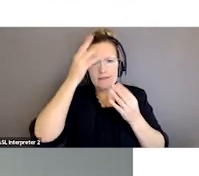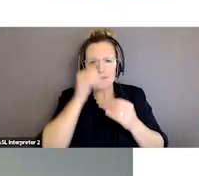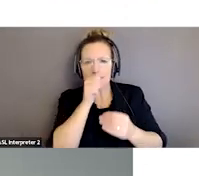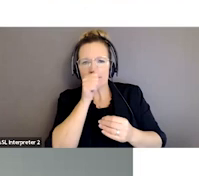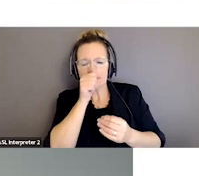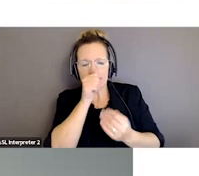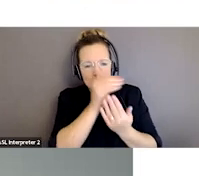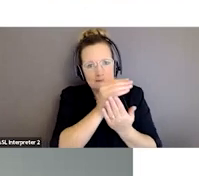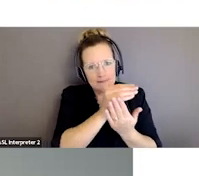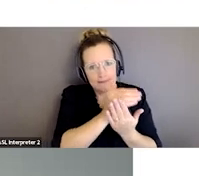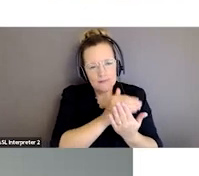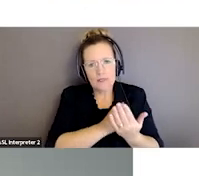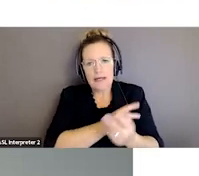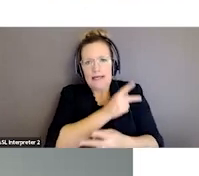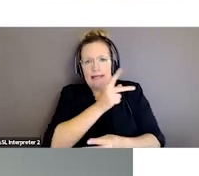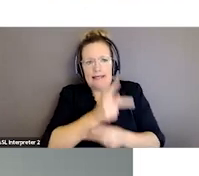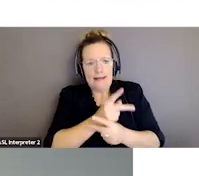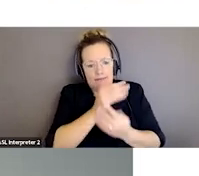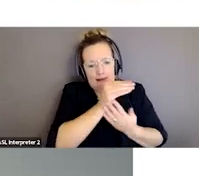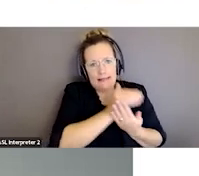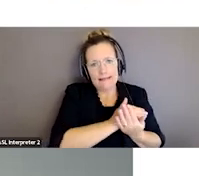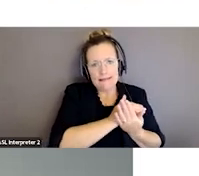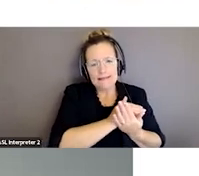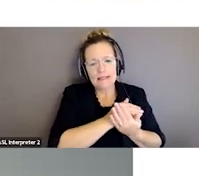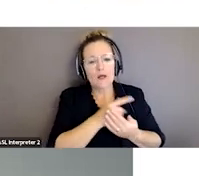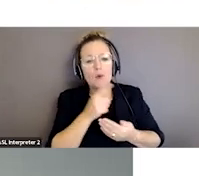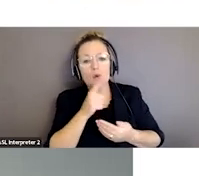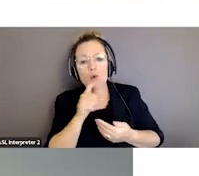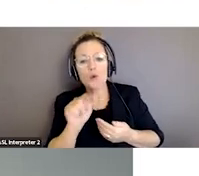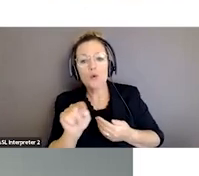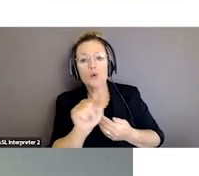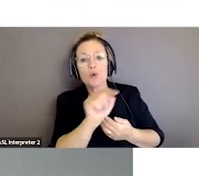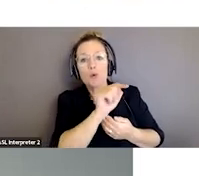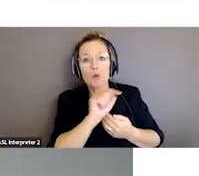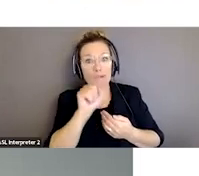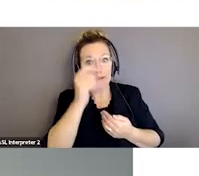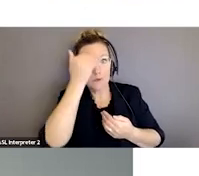trade secrets to only those people who require the knowledge.